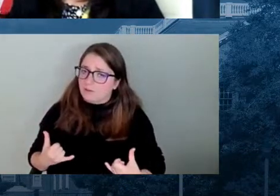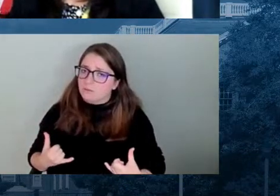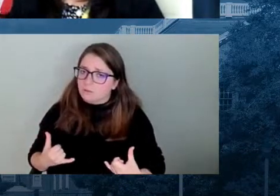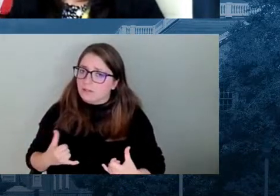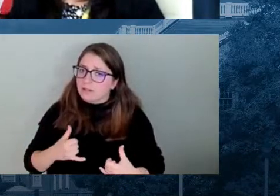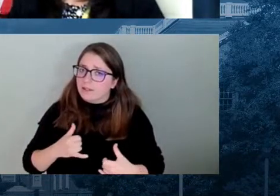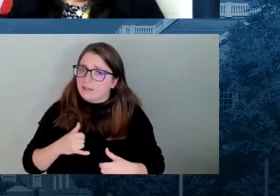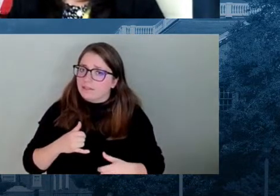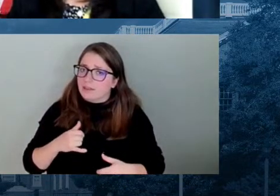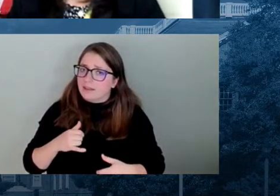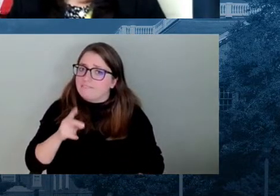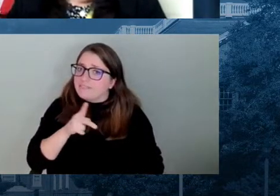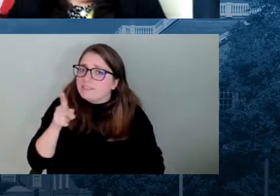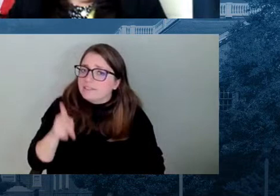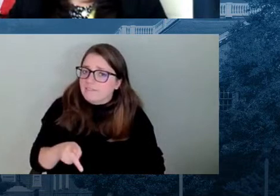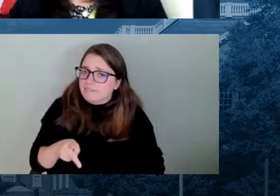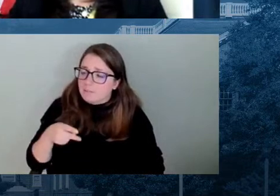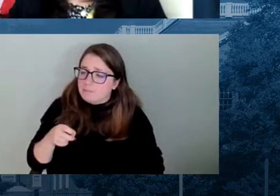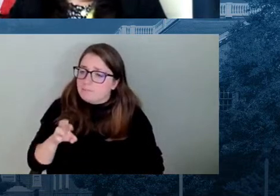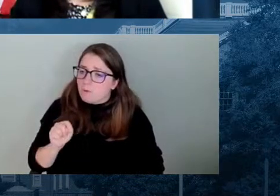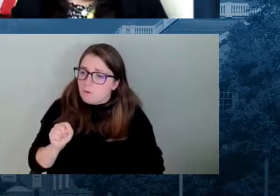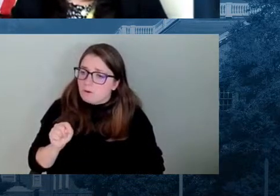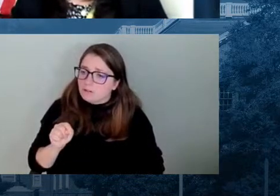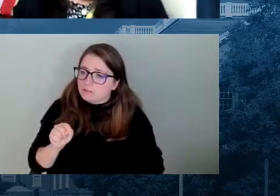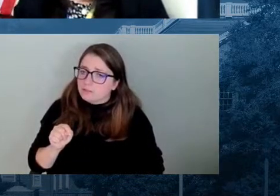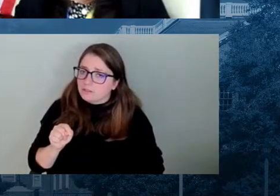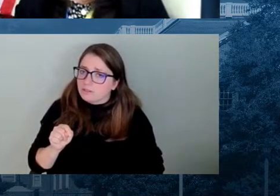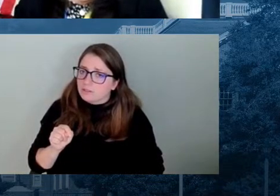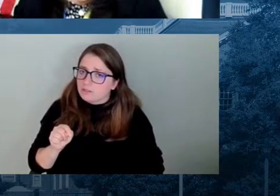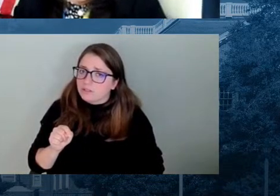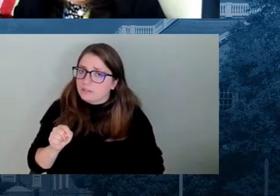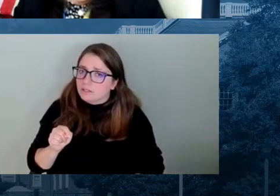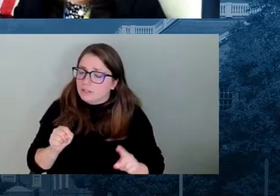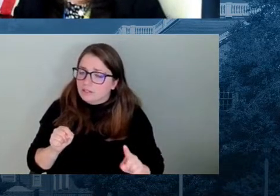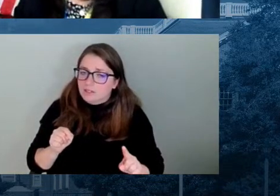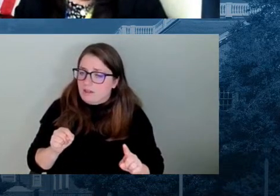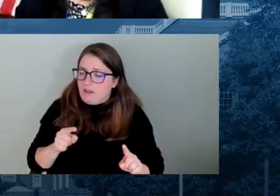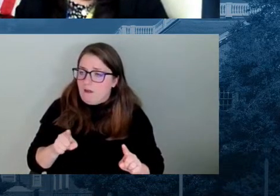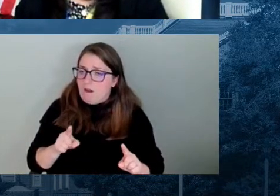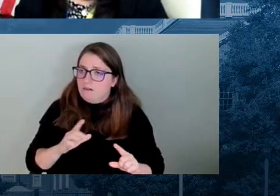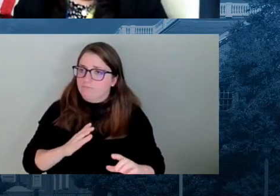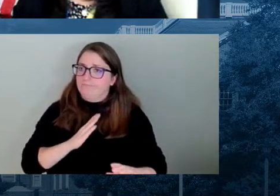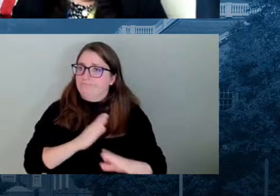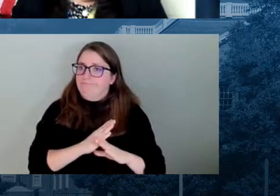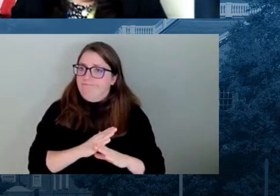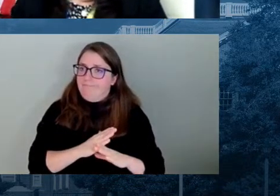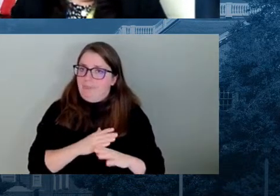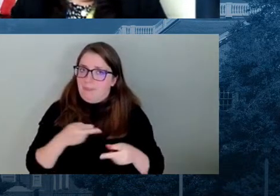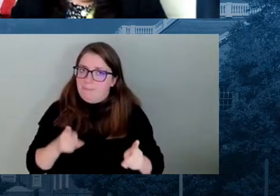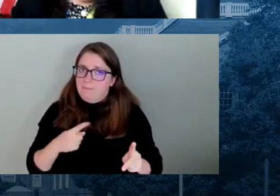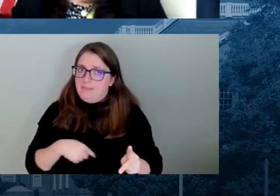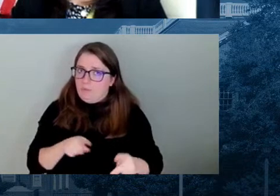are preventing the permit that we need to expand our Port of Wilmington